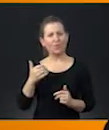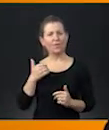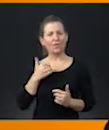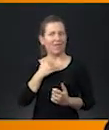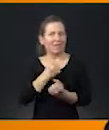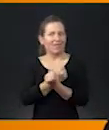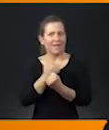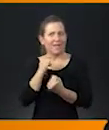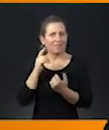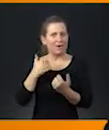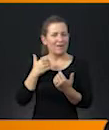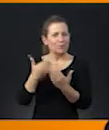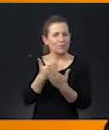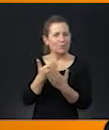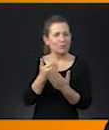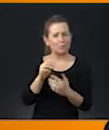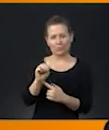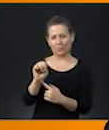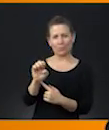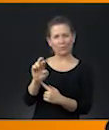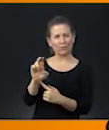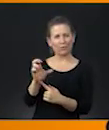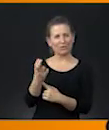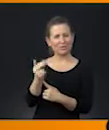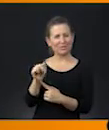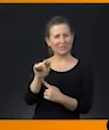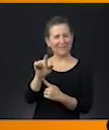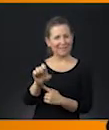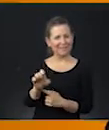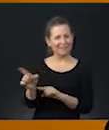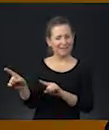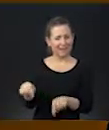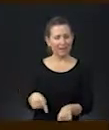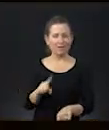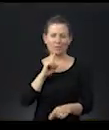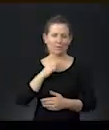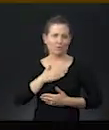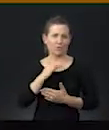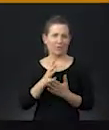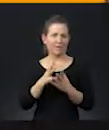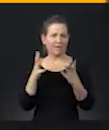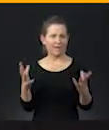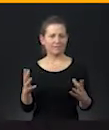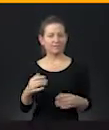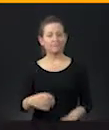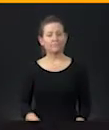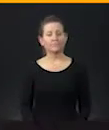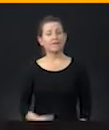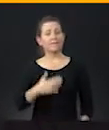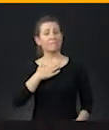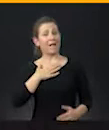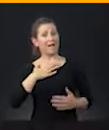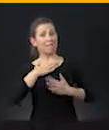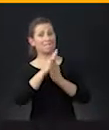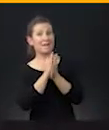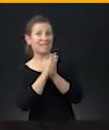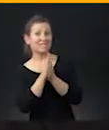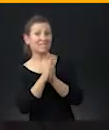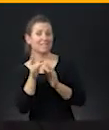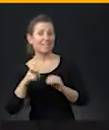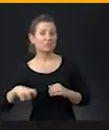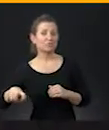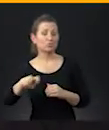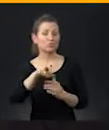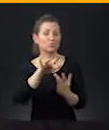love interesting merchandise comes in, and it's just a lot of fun. My passion really is to